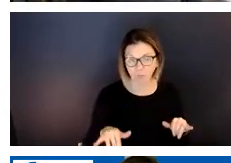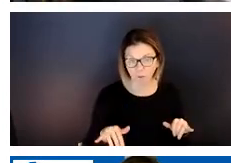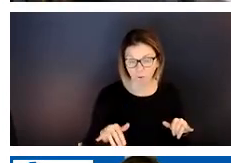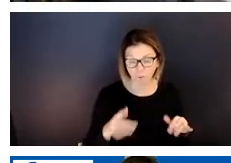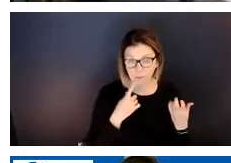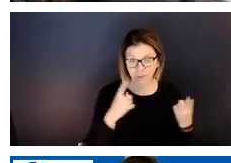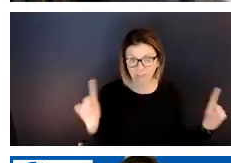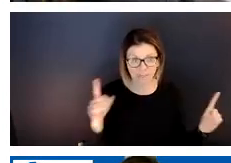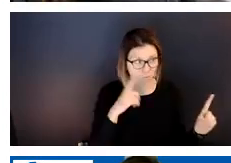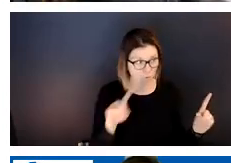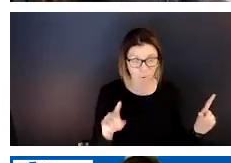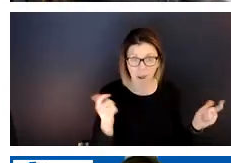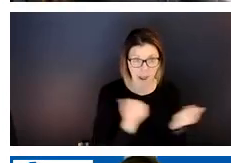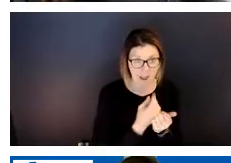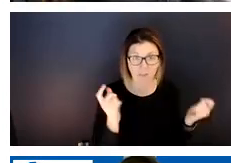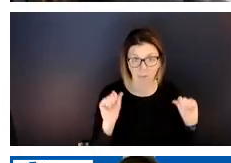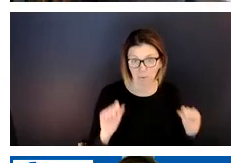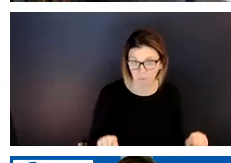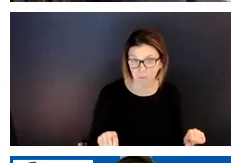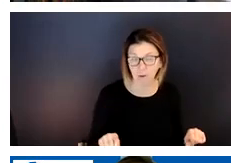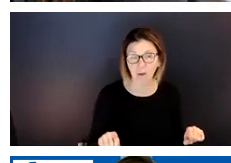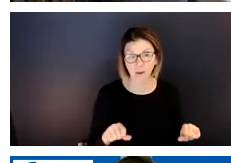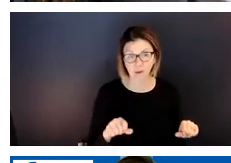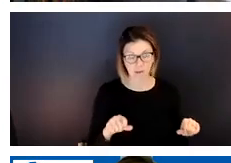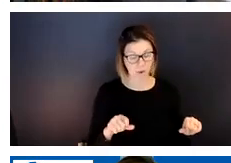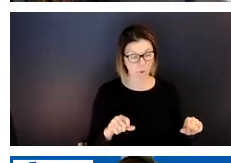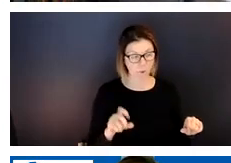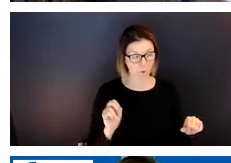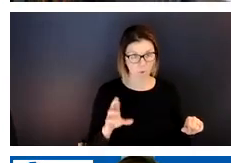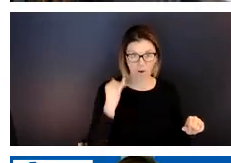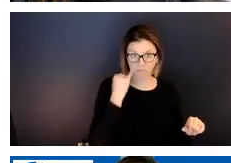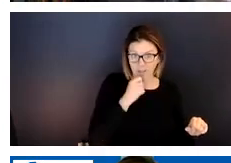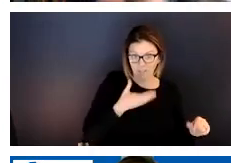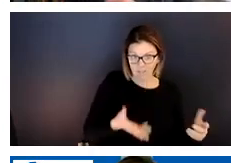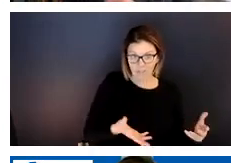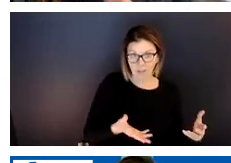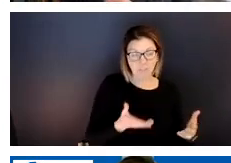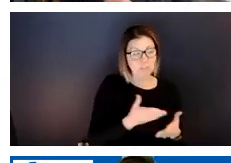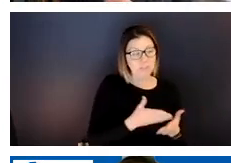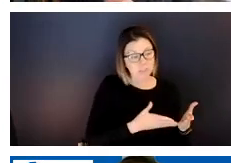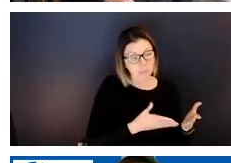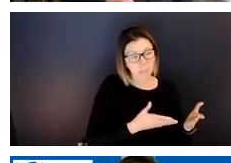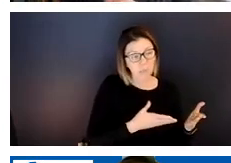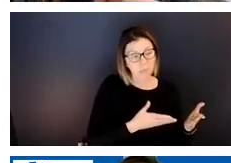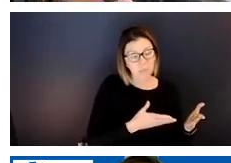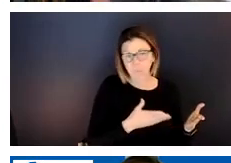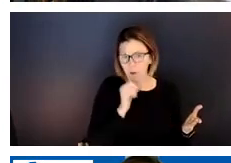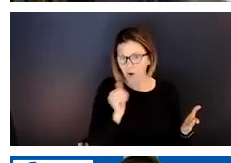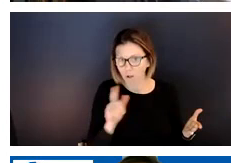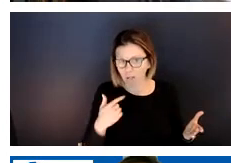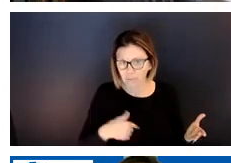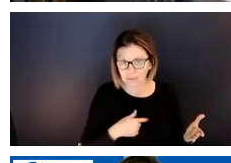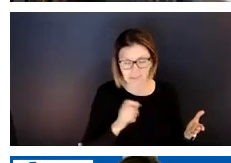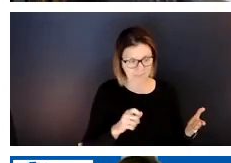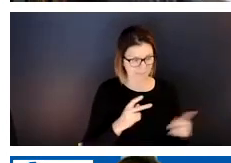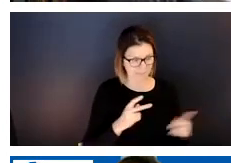for everyone, but once again, when they are not there, some but not all of us are able to navigate